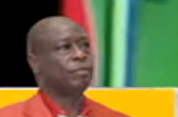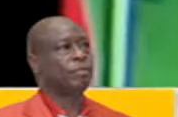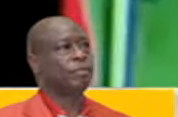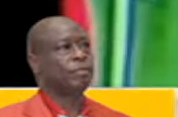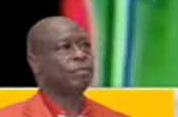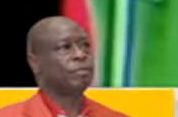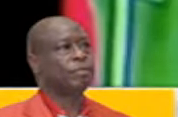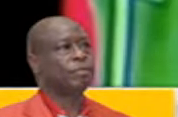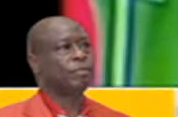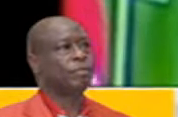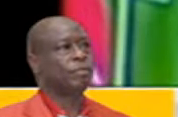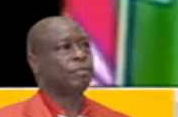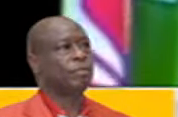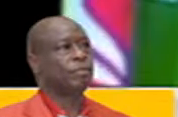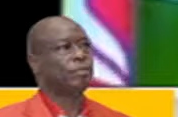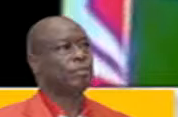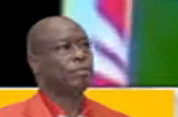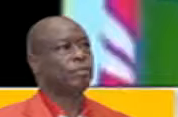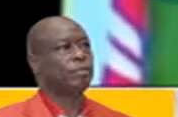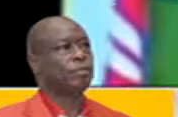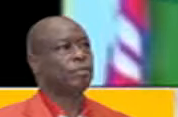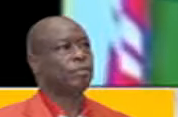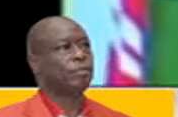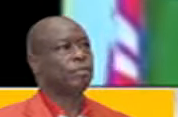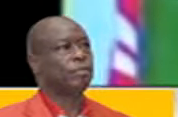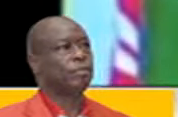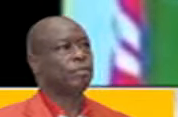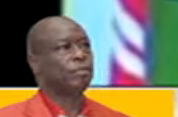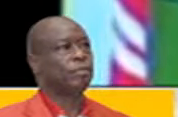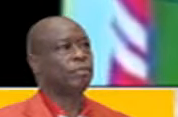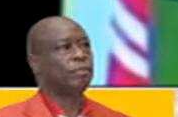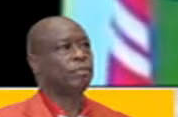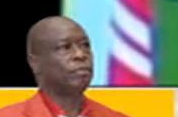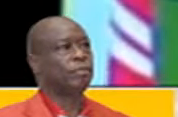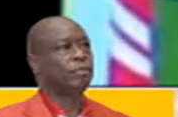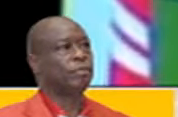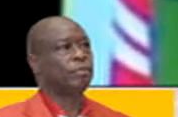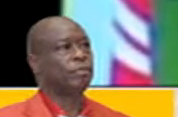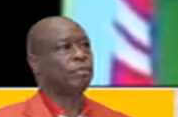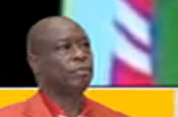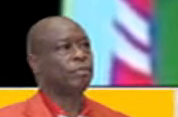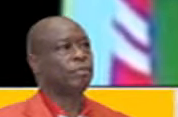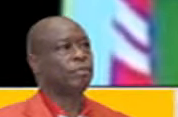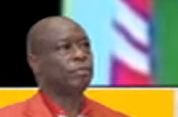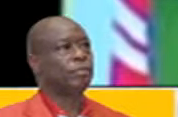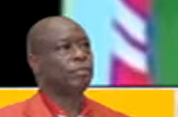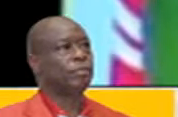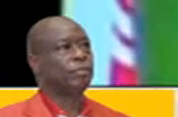it dysfunctional. Three directors were chased away